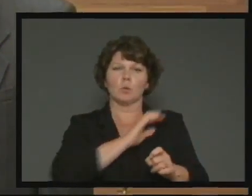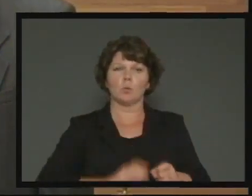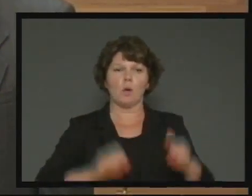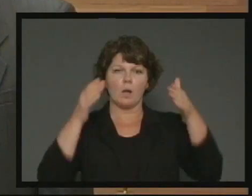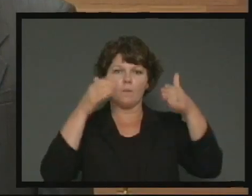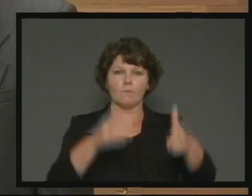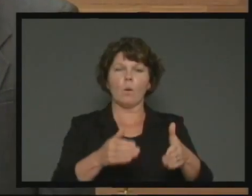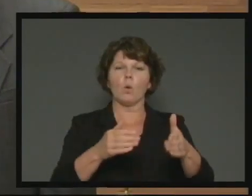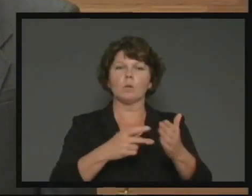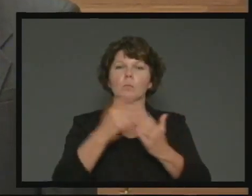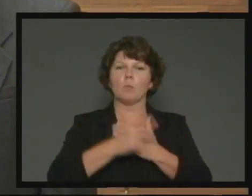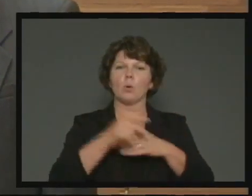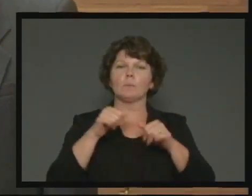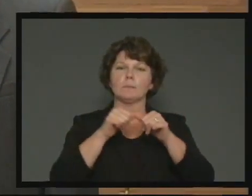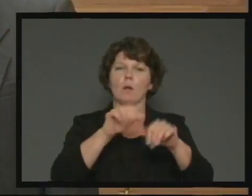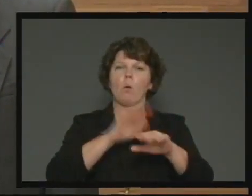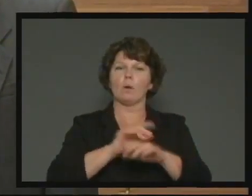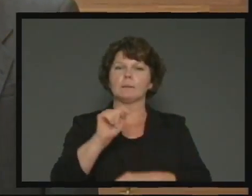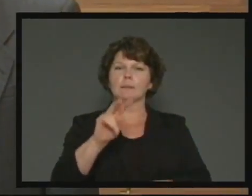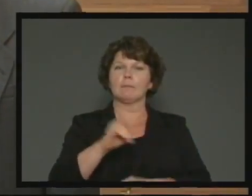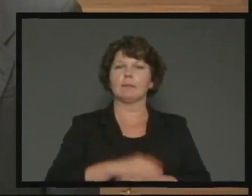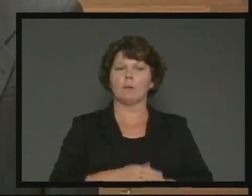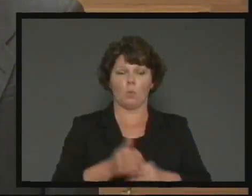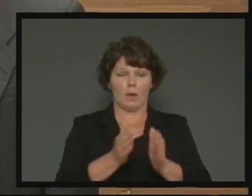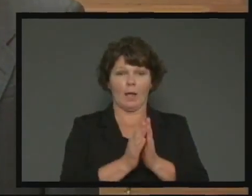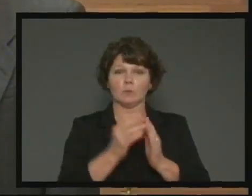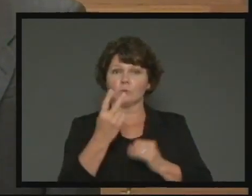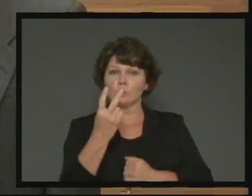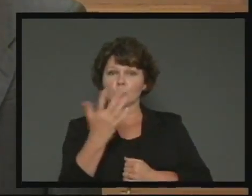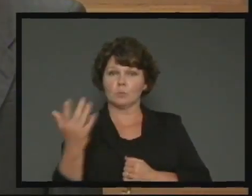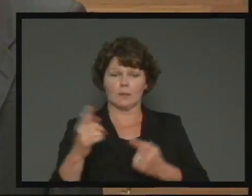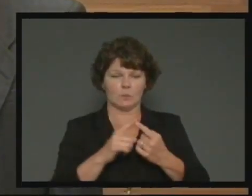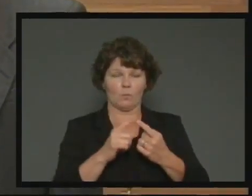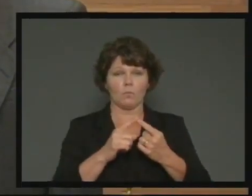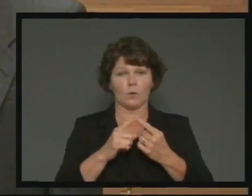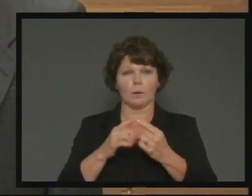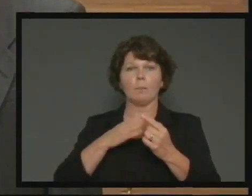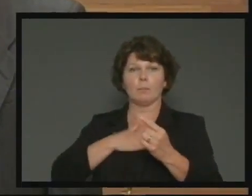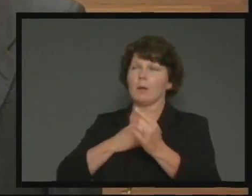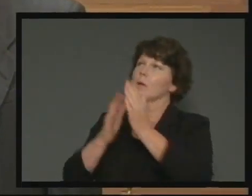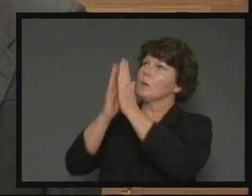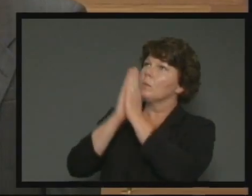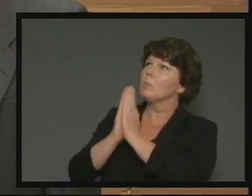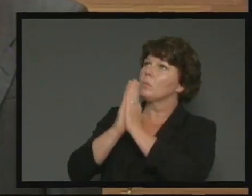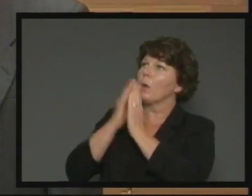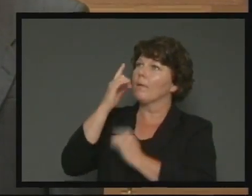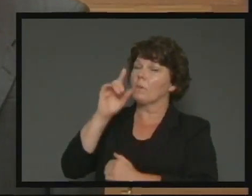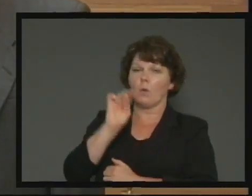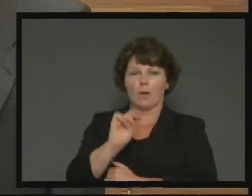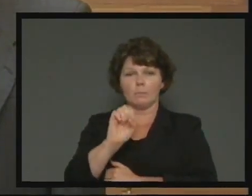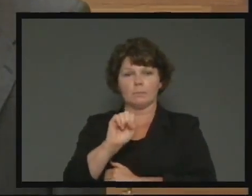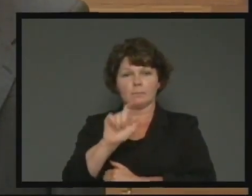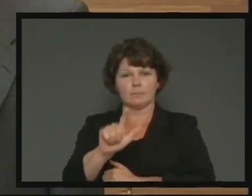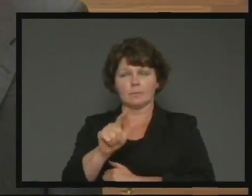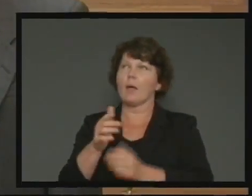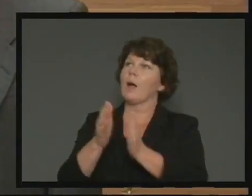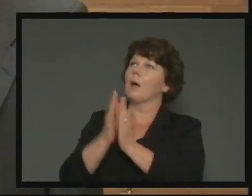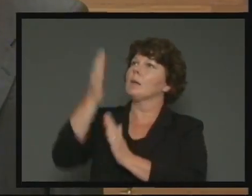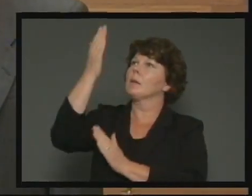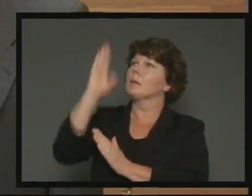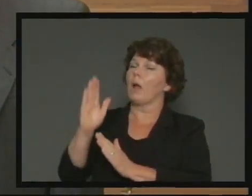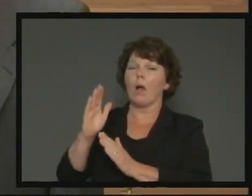in Aurora, South Dakota. Sunday morning worship is held at 8:30 a.m. at Zion and 10:30 a.m. at First English.